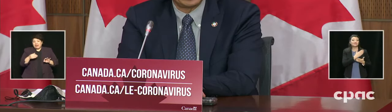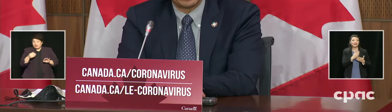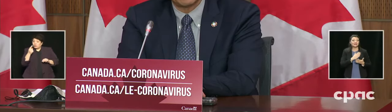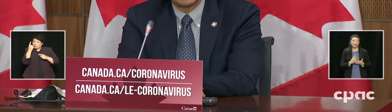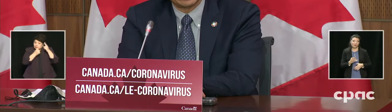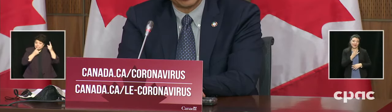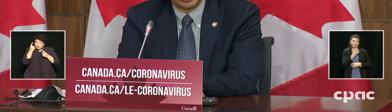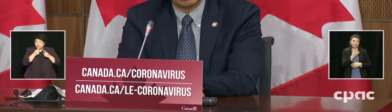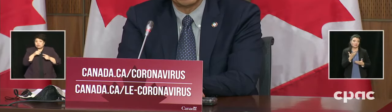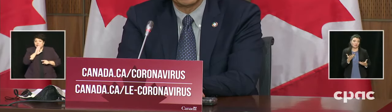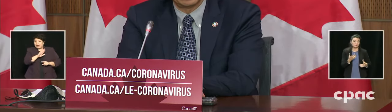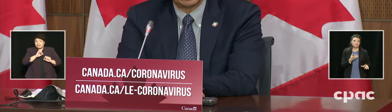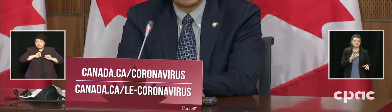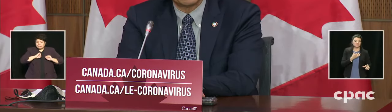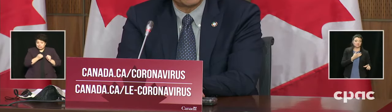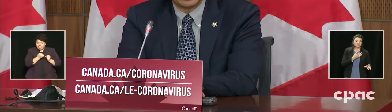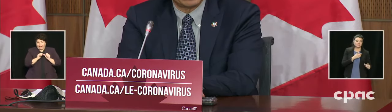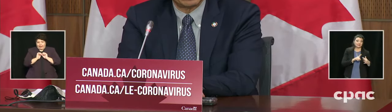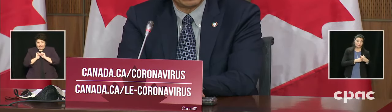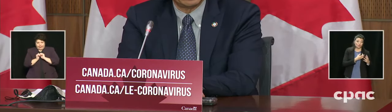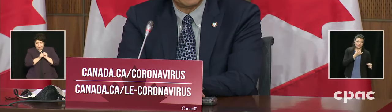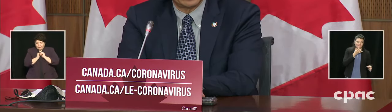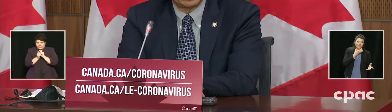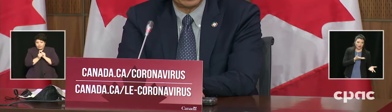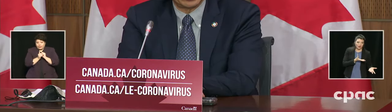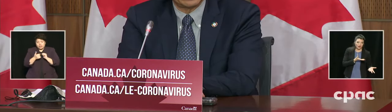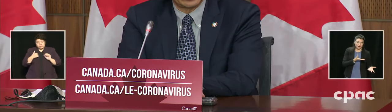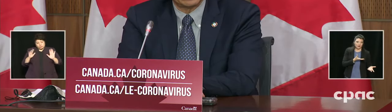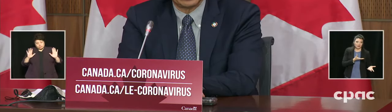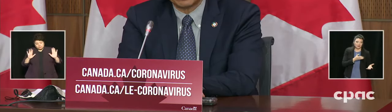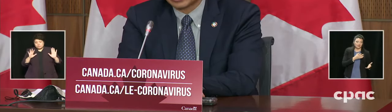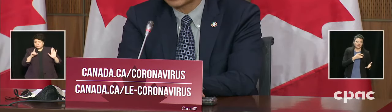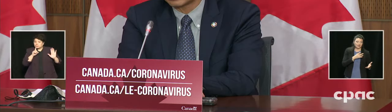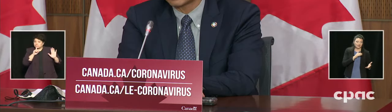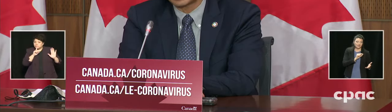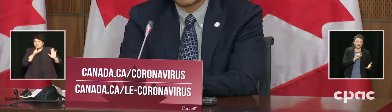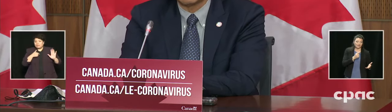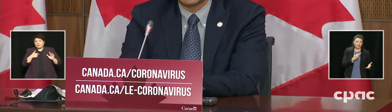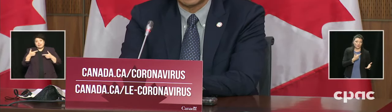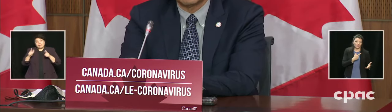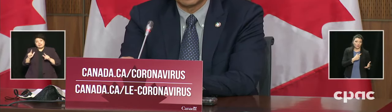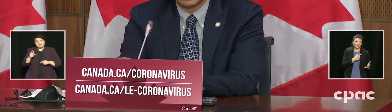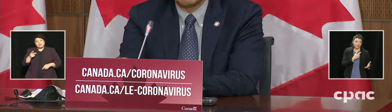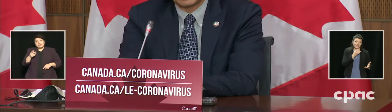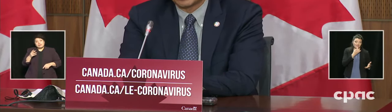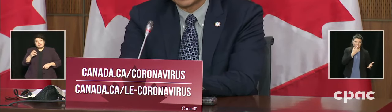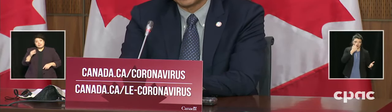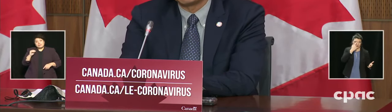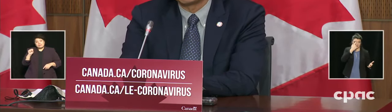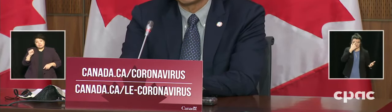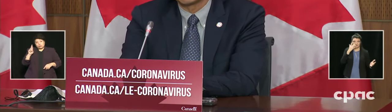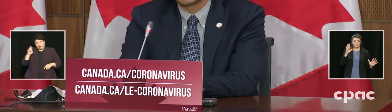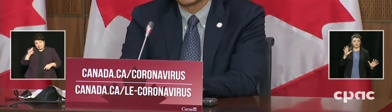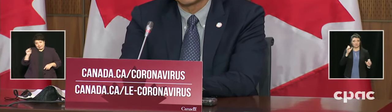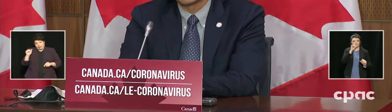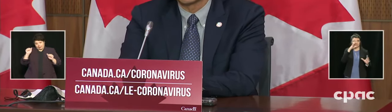need to keep in mind as well. So with that, I'll leave it at that and pass it on to my colleague, Ms. Reza.